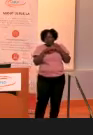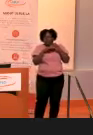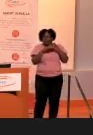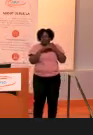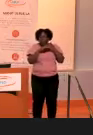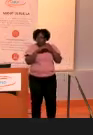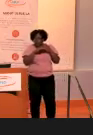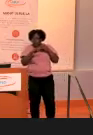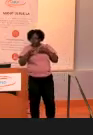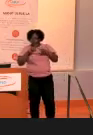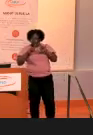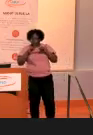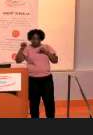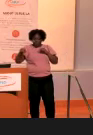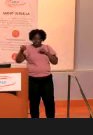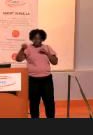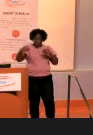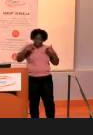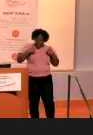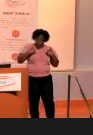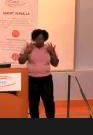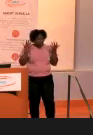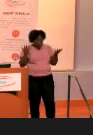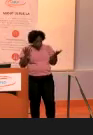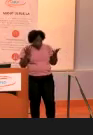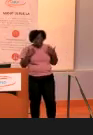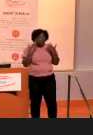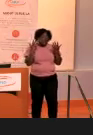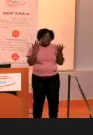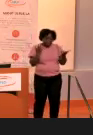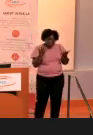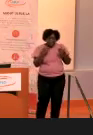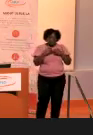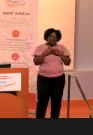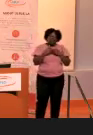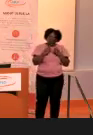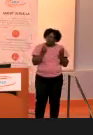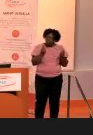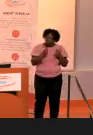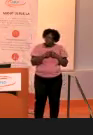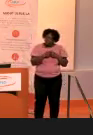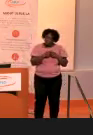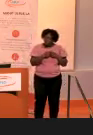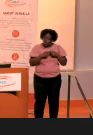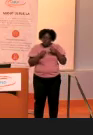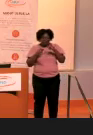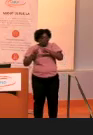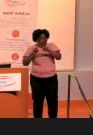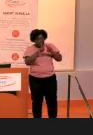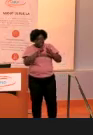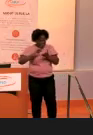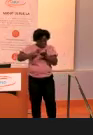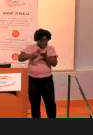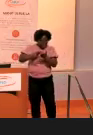mycophenolate, methotrexate, or azathioprine, or they can go a more traditional preconditioning, which is either cyclophosphamide or